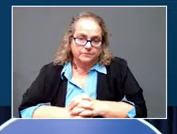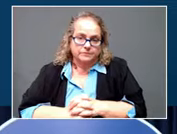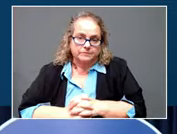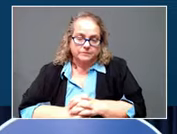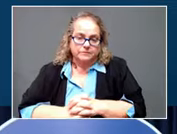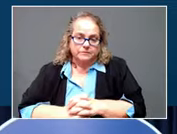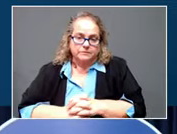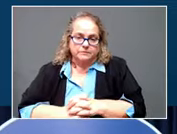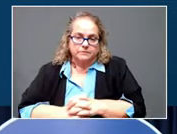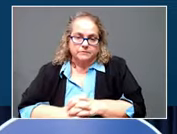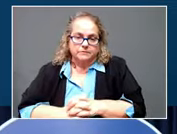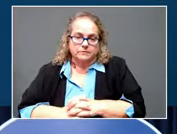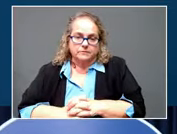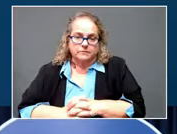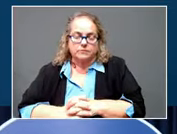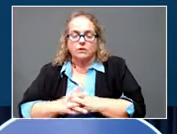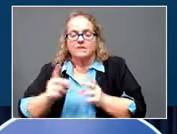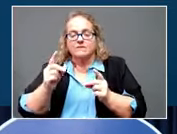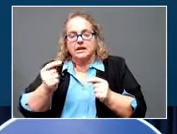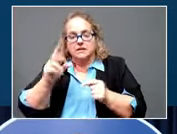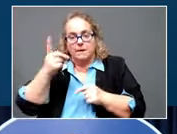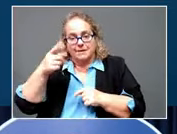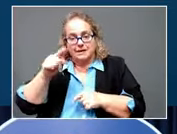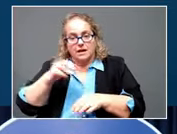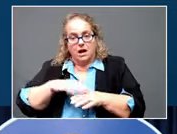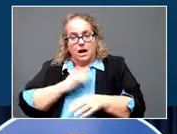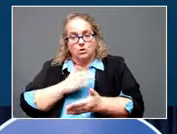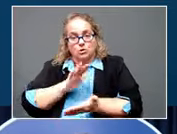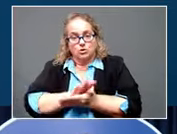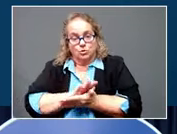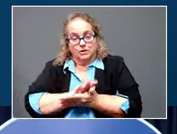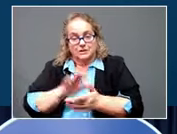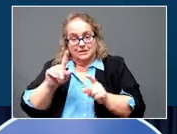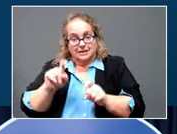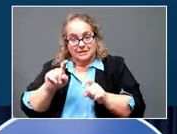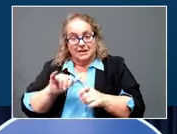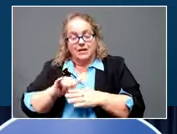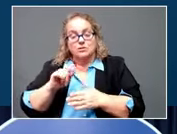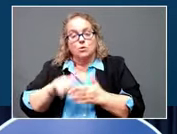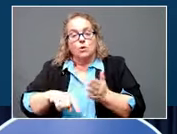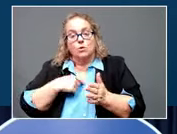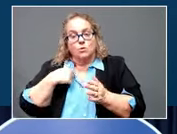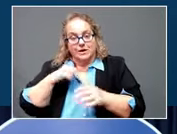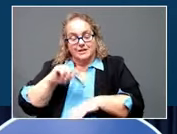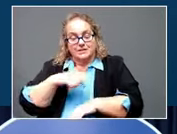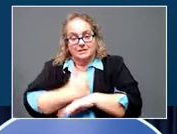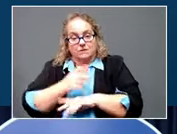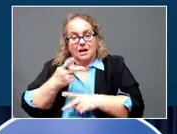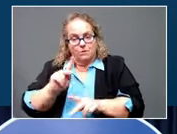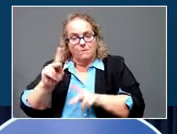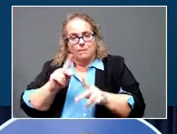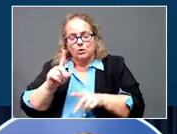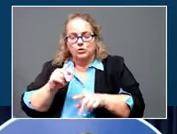A quick update on our school testing. That is what we put in place that allows people to do things like test